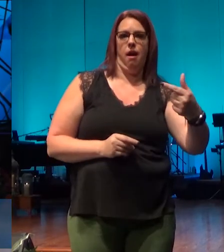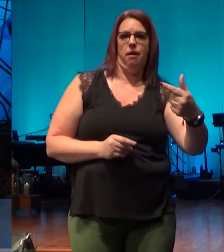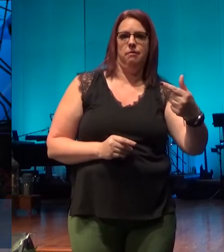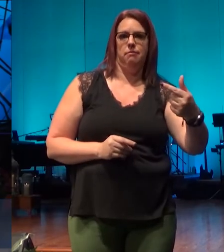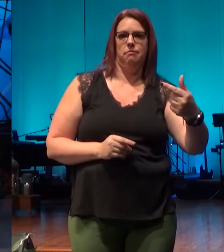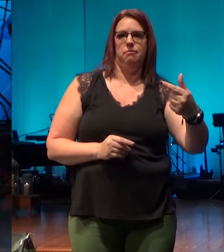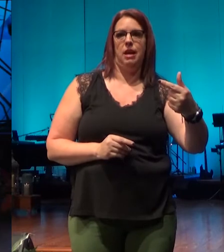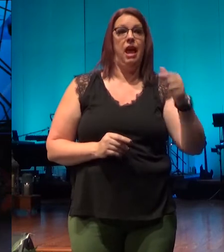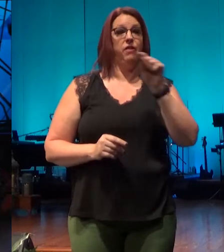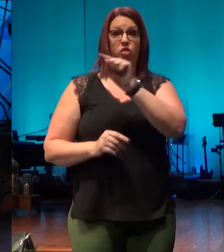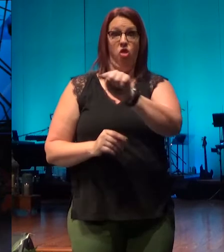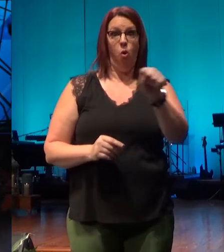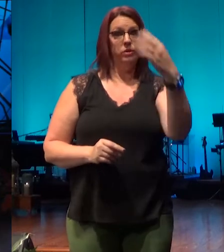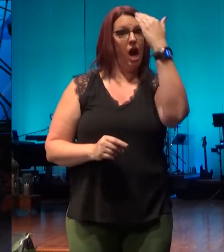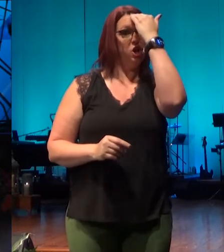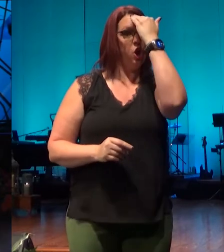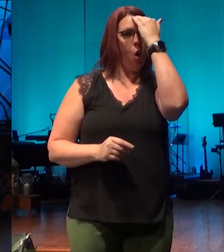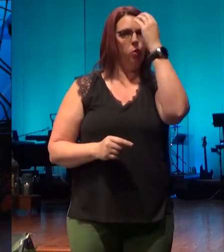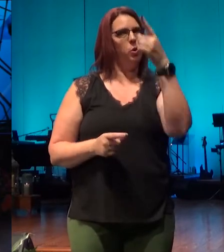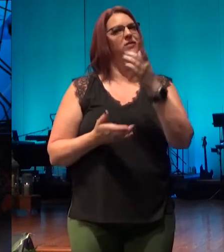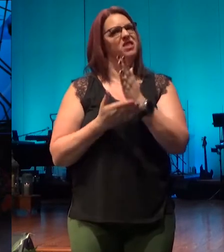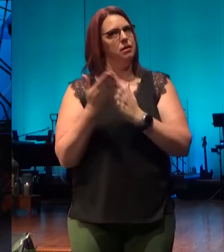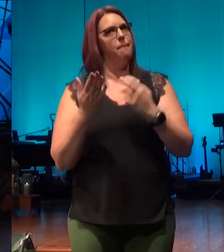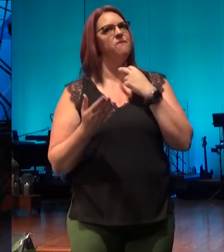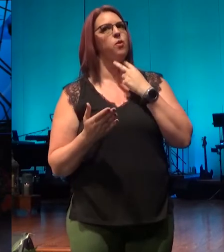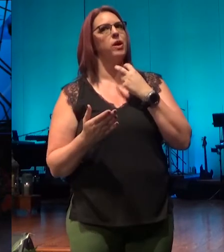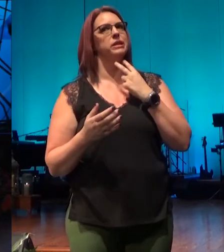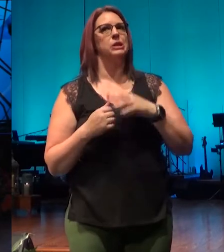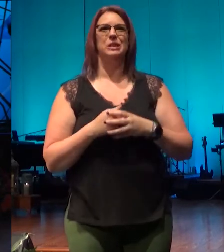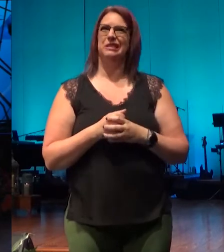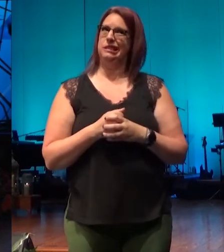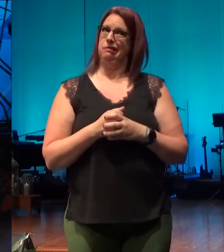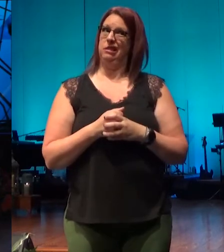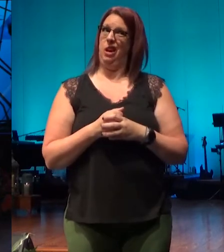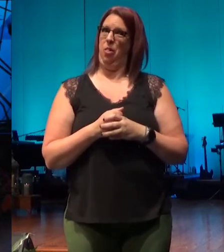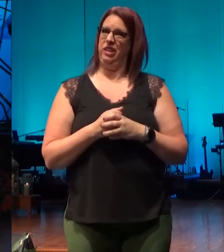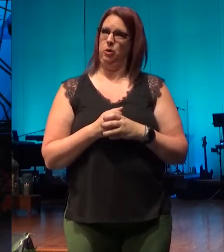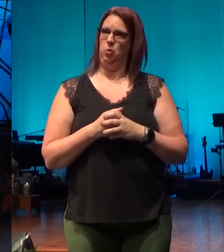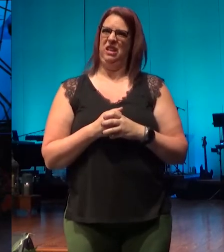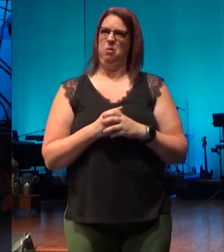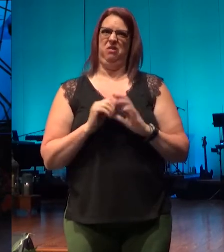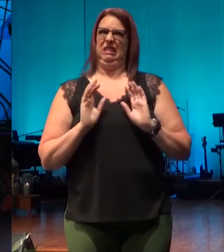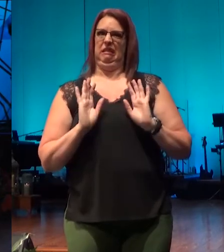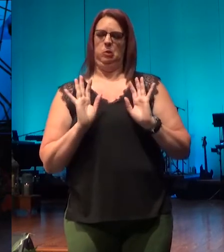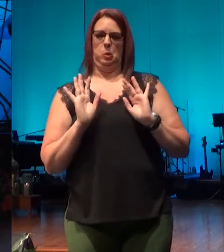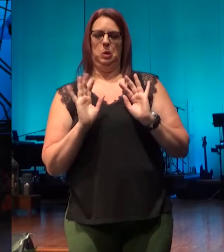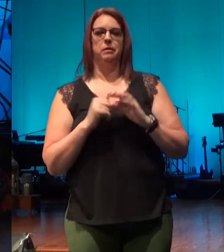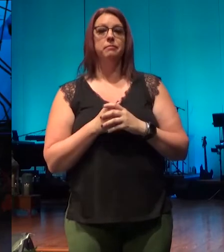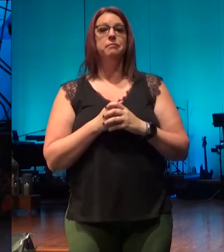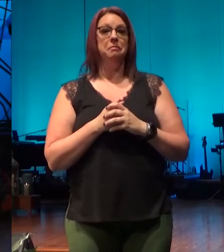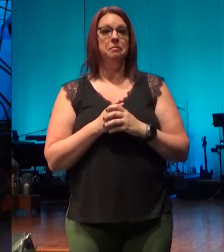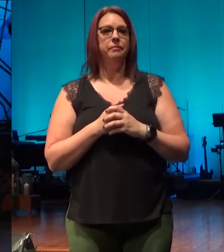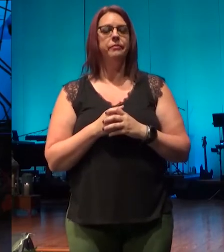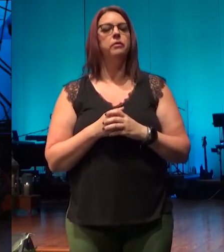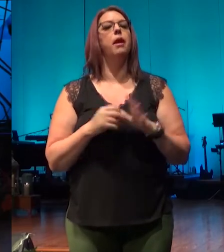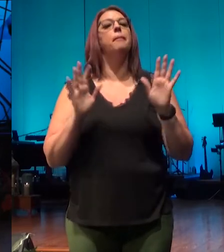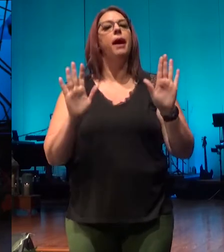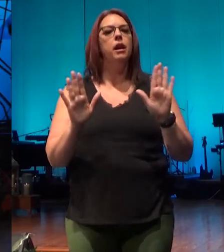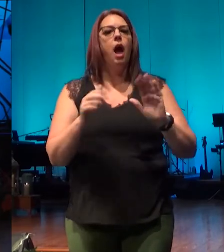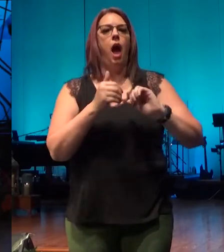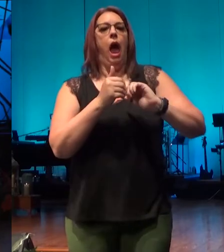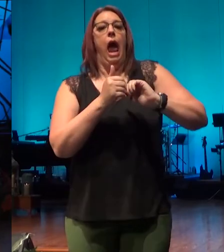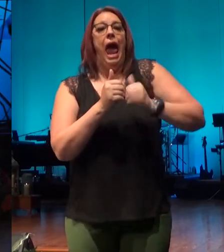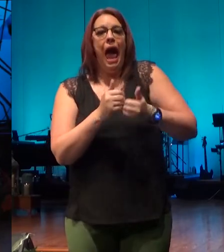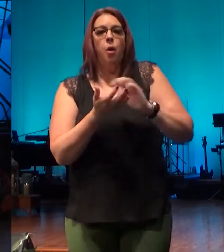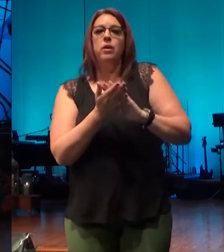Even those, I know you're thinking about some voices that you're going, I don't know if that's the voice of God. But here's how it's the